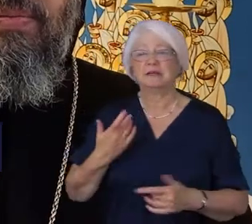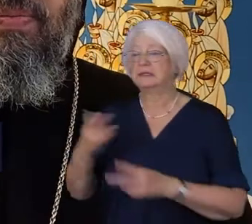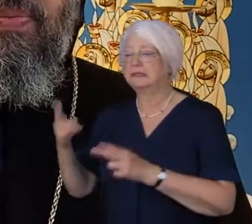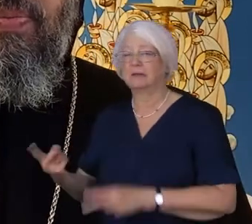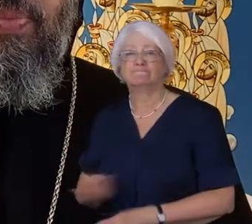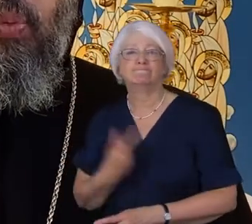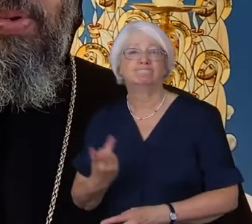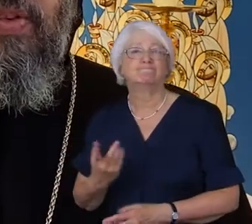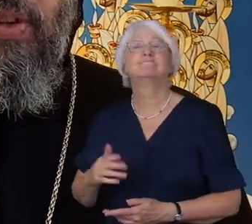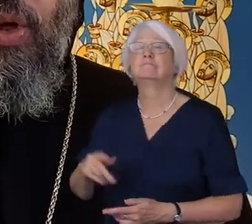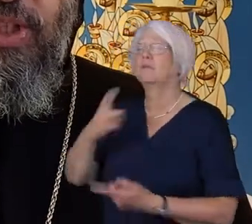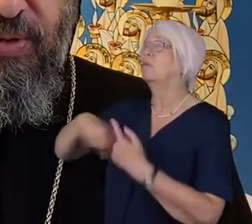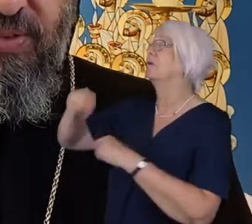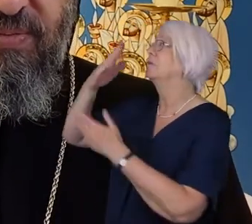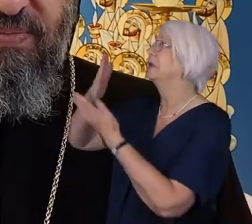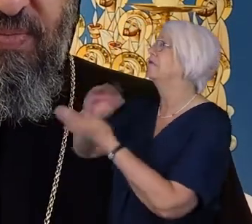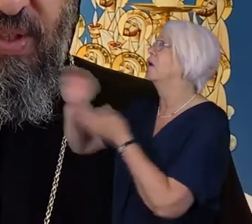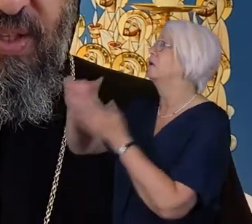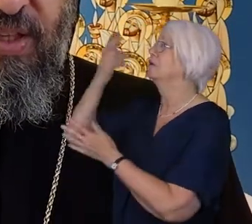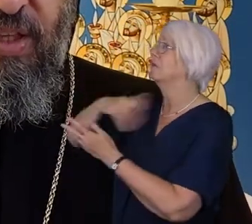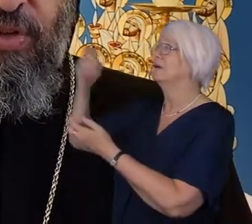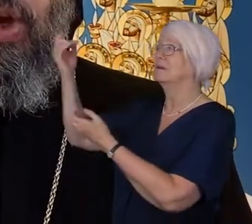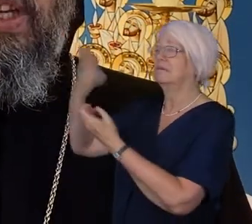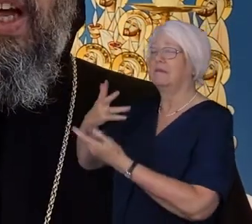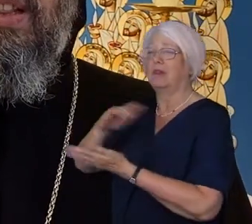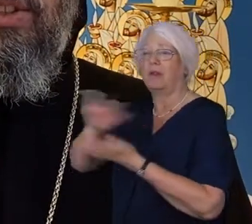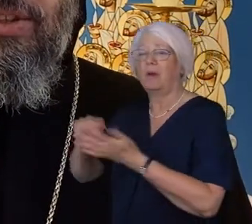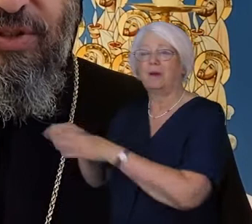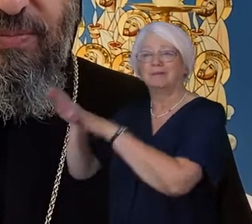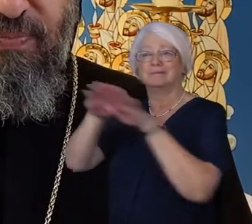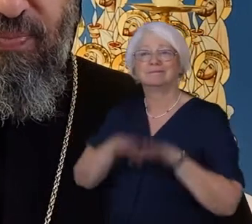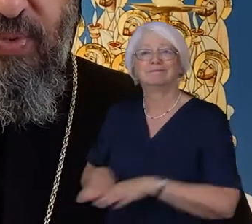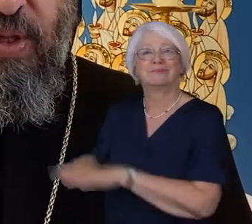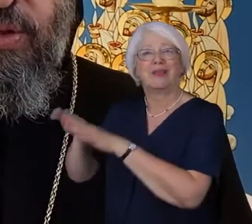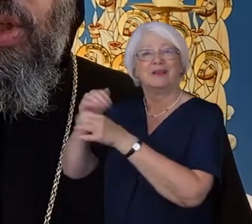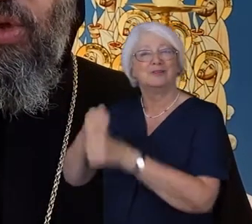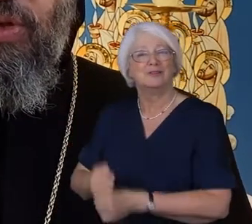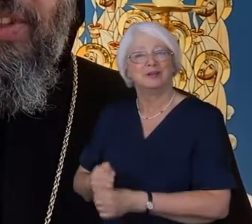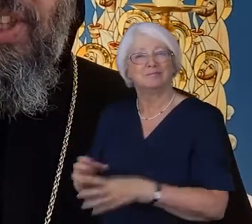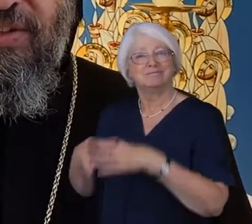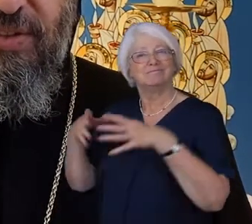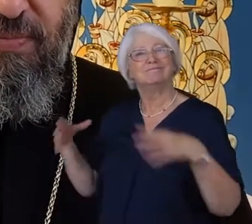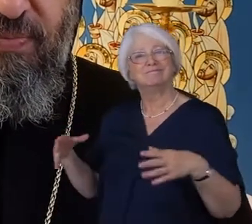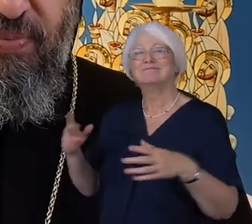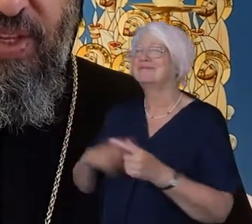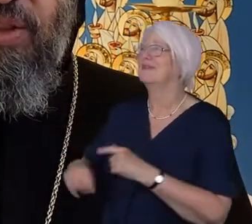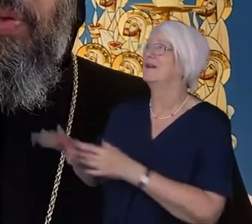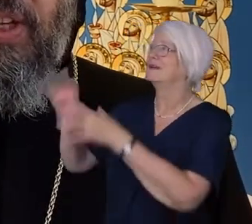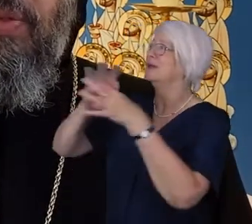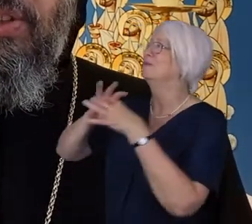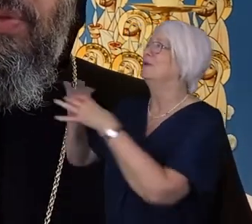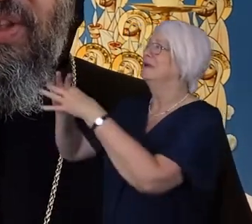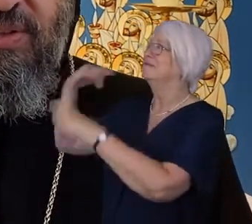dead. We believe in the Holy Spirit, the Holy Catholic Church, the communion of the saints,